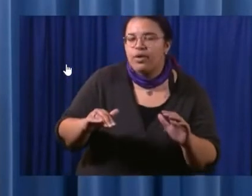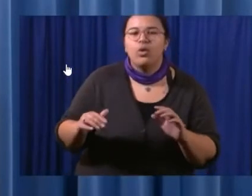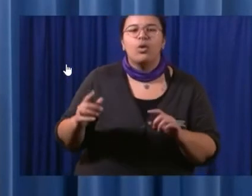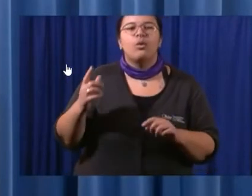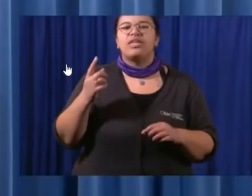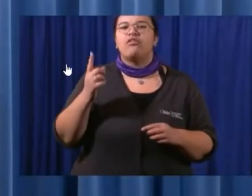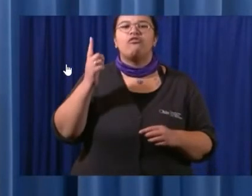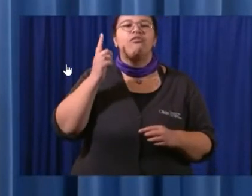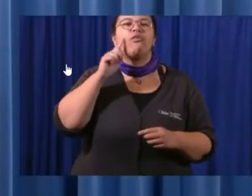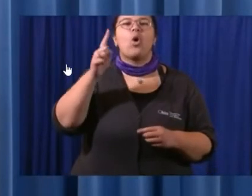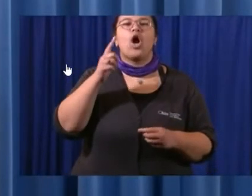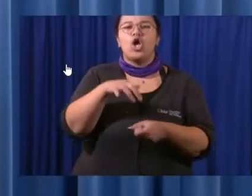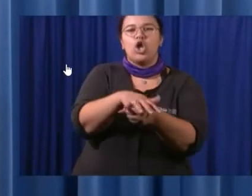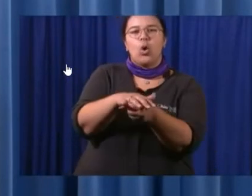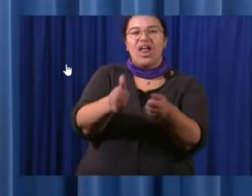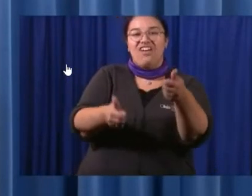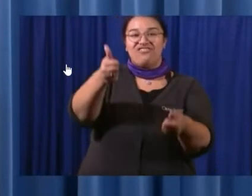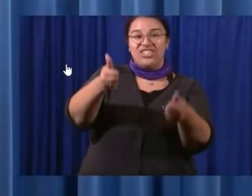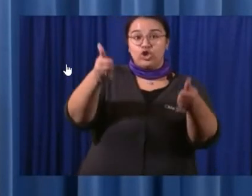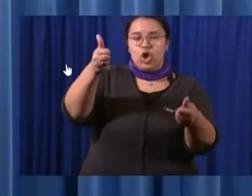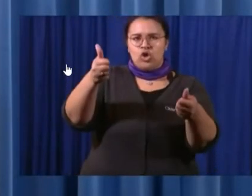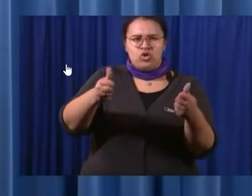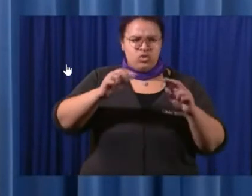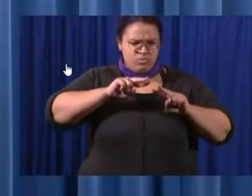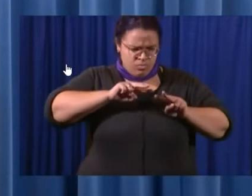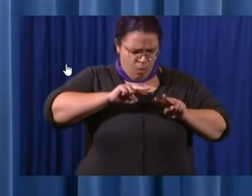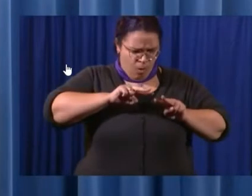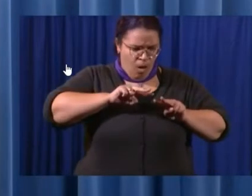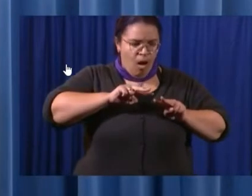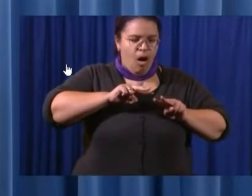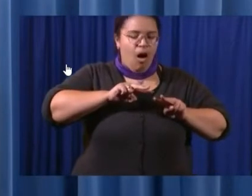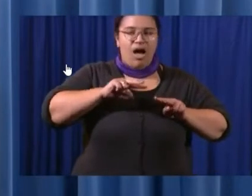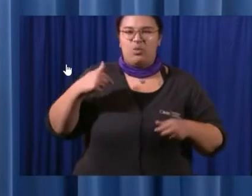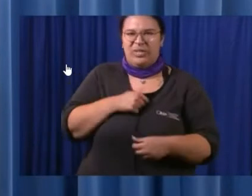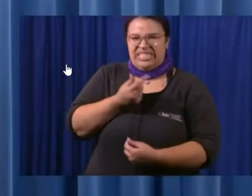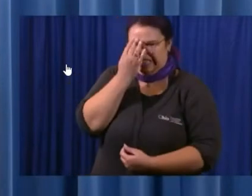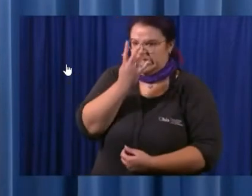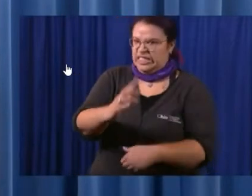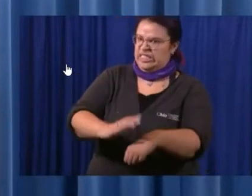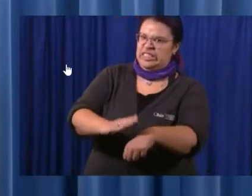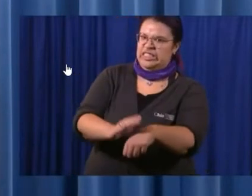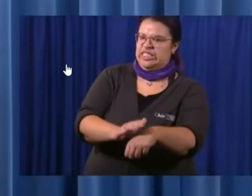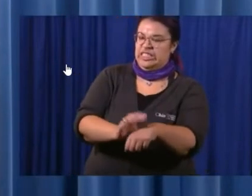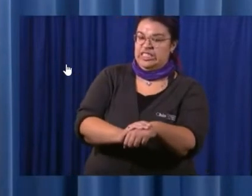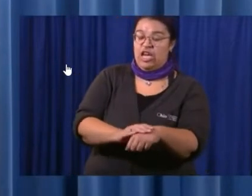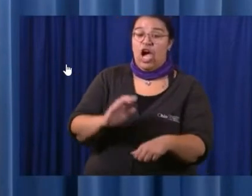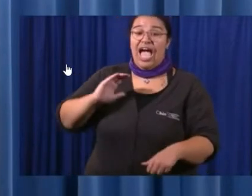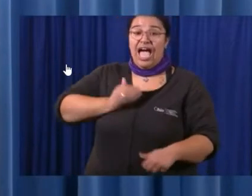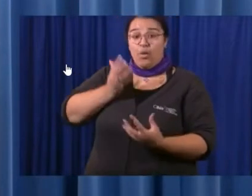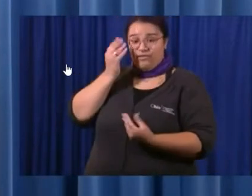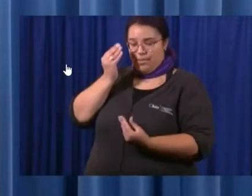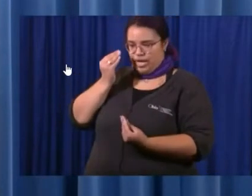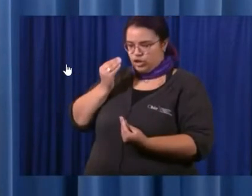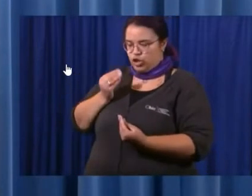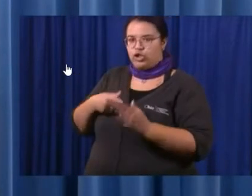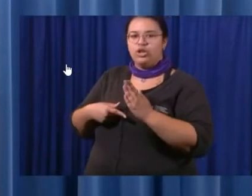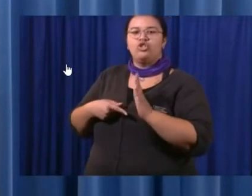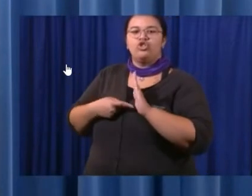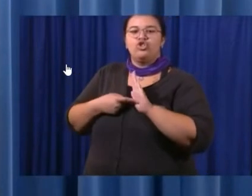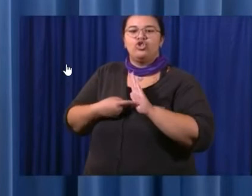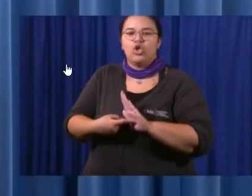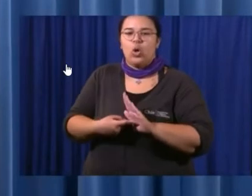that county. To the best of our knowledge, this is where you are in this fight against COVID-19.